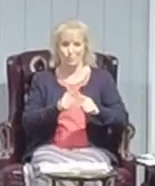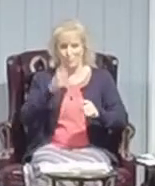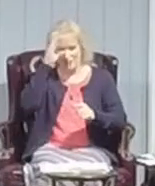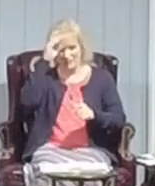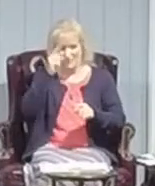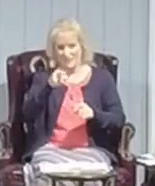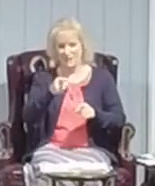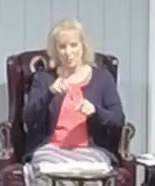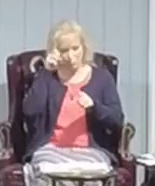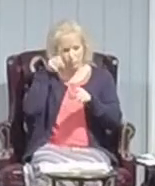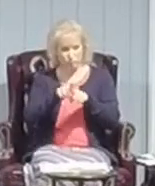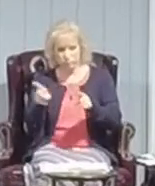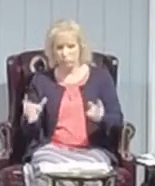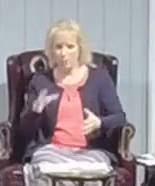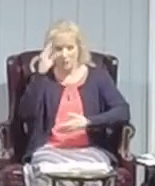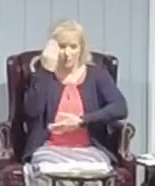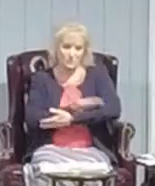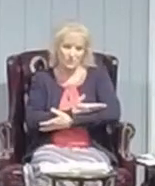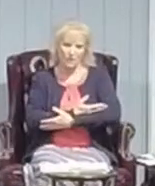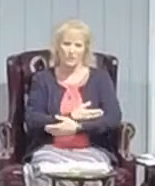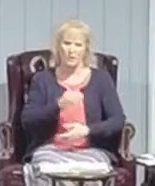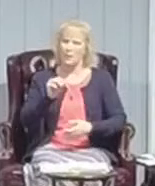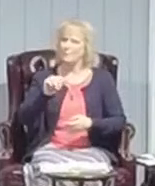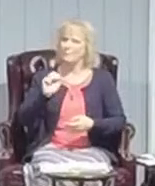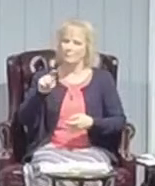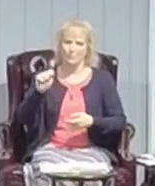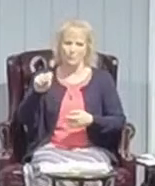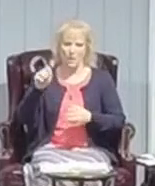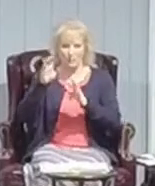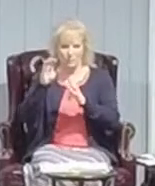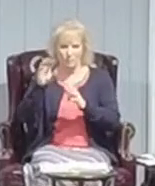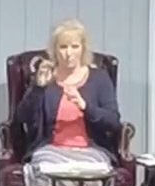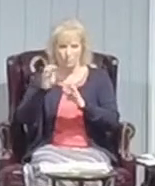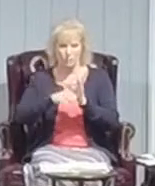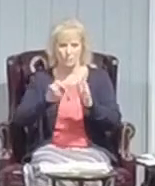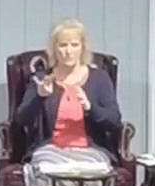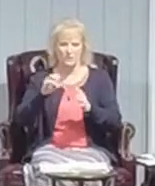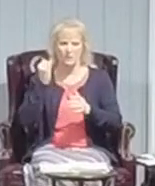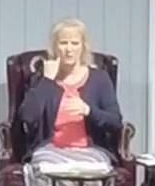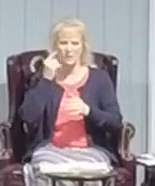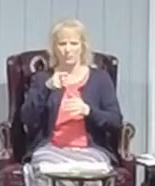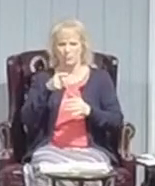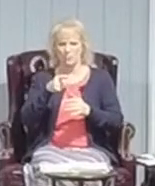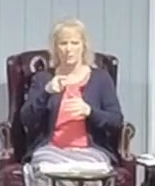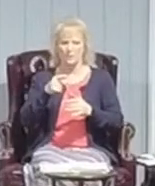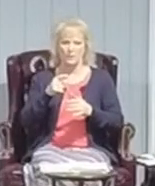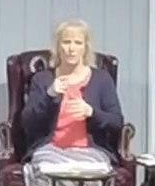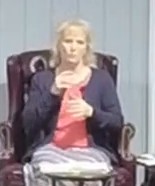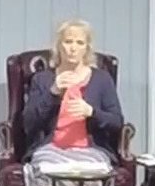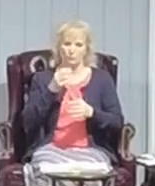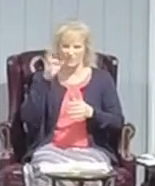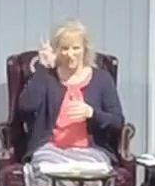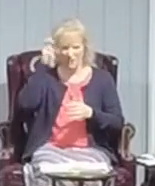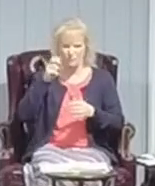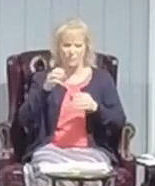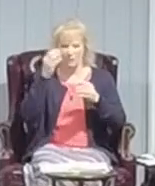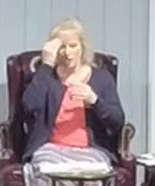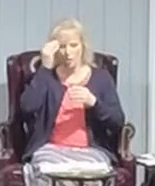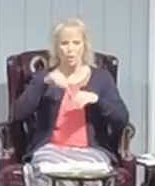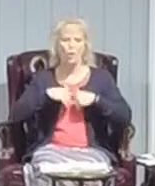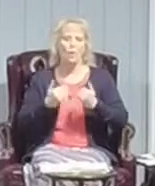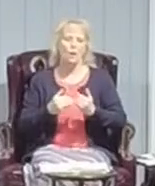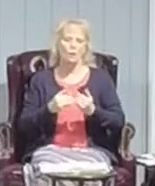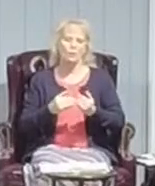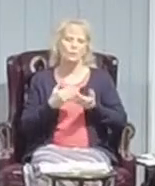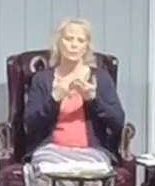I think about Matthew 7. Jesus said this, If ye then, being evil, know how to give good gifts unto your children, how